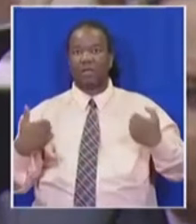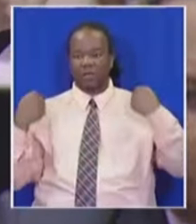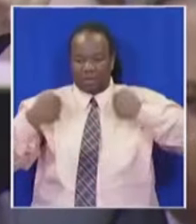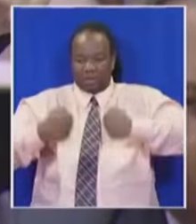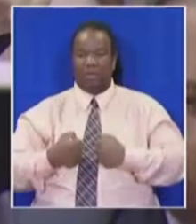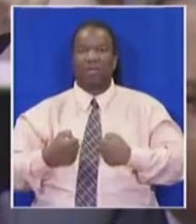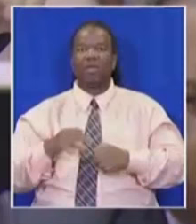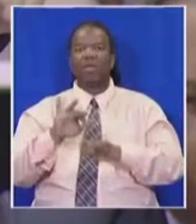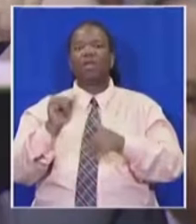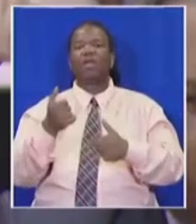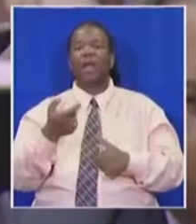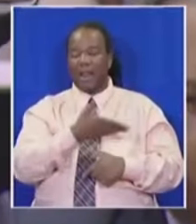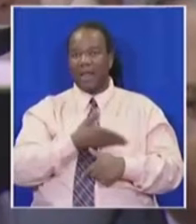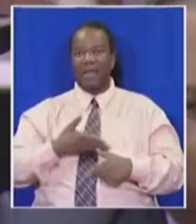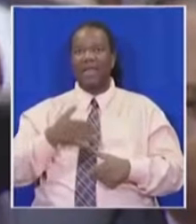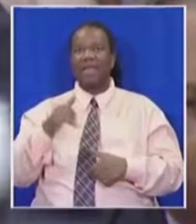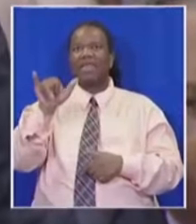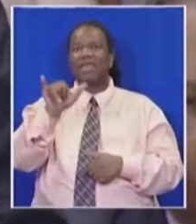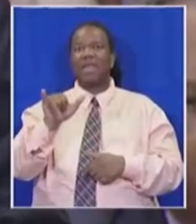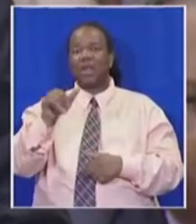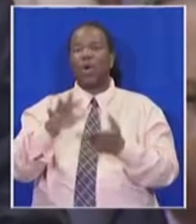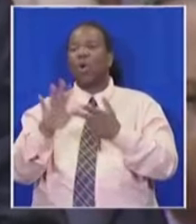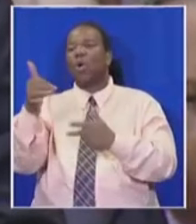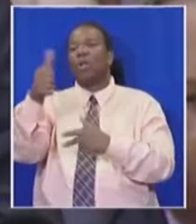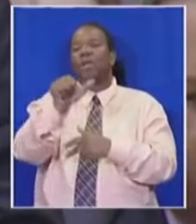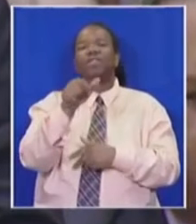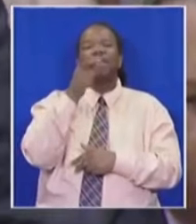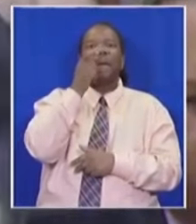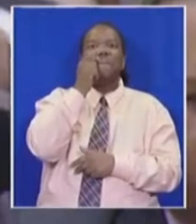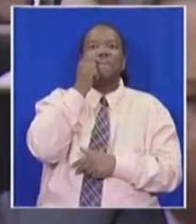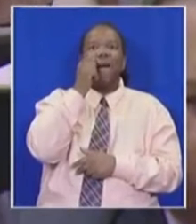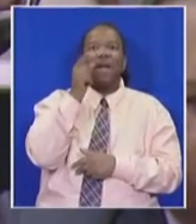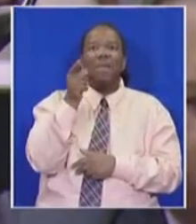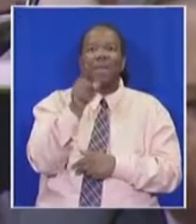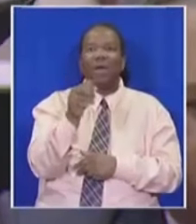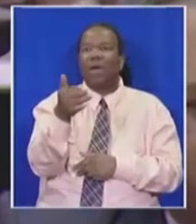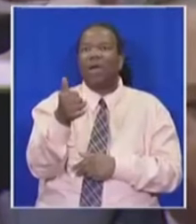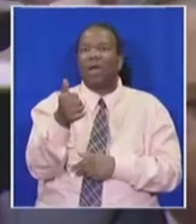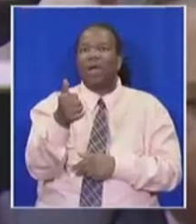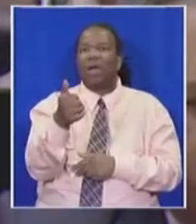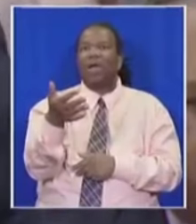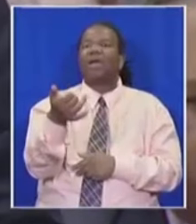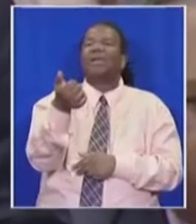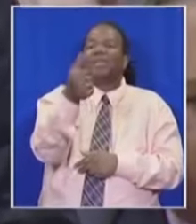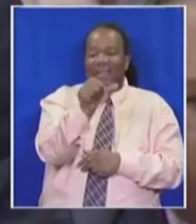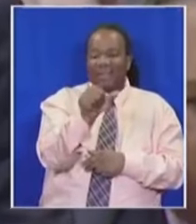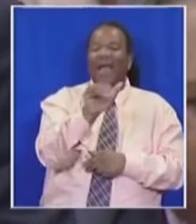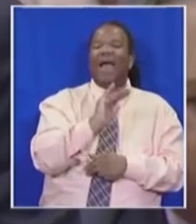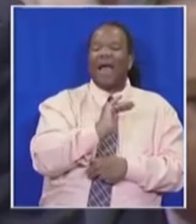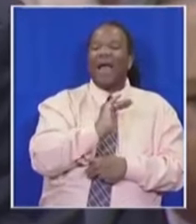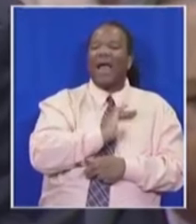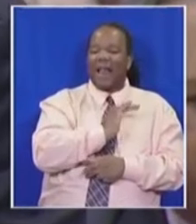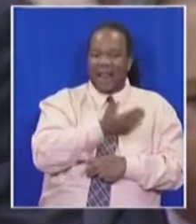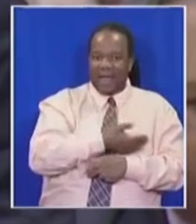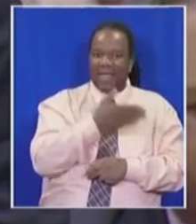glasses? Yellow jacket. Yes. Then there's a gentleman next to her. Yes. Do you see that gentleman? Then there's a lady next to him. That's a